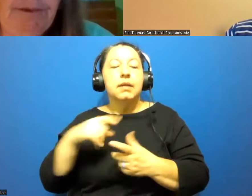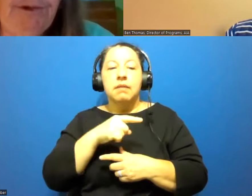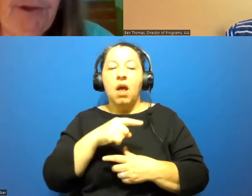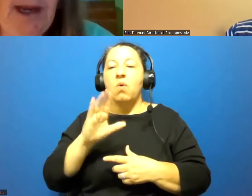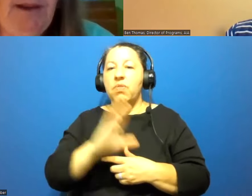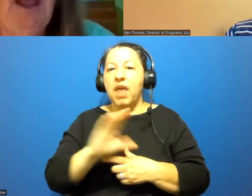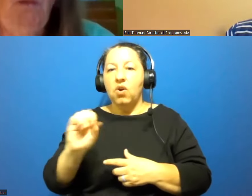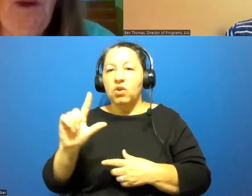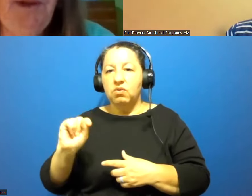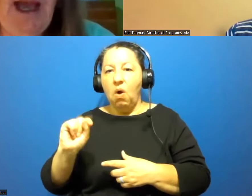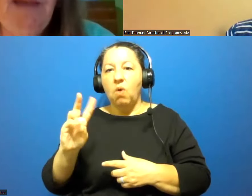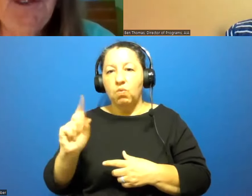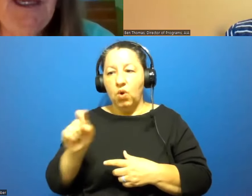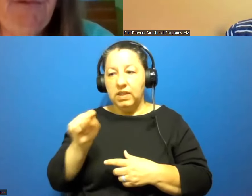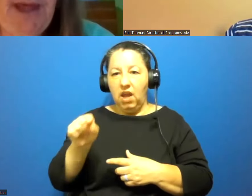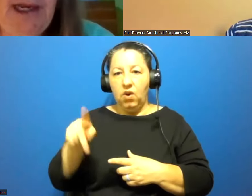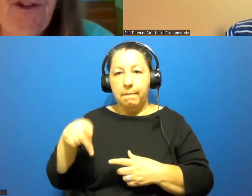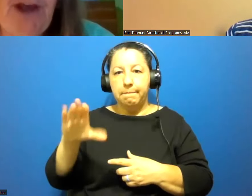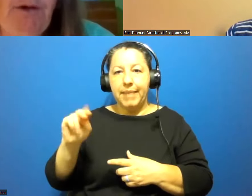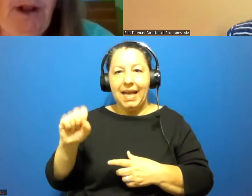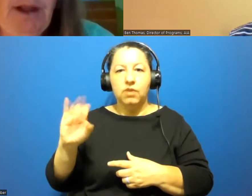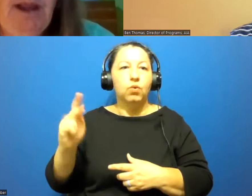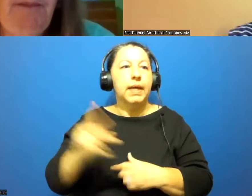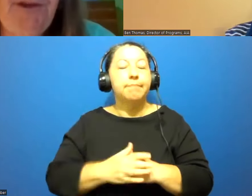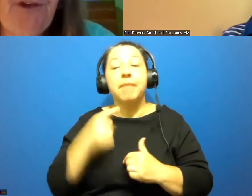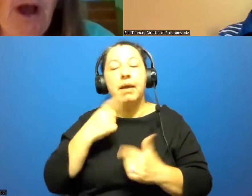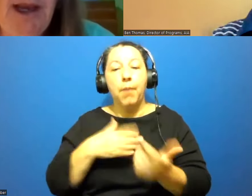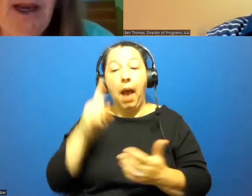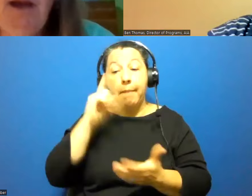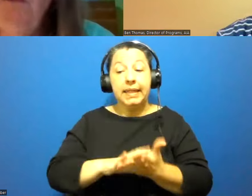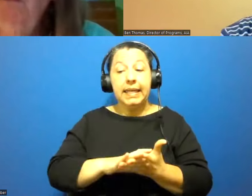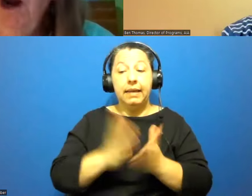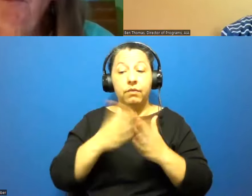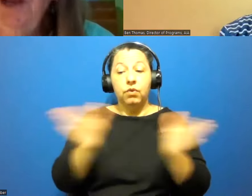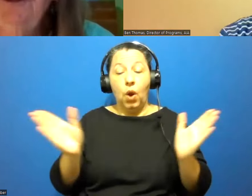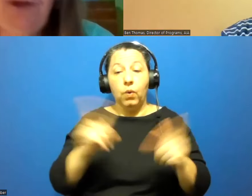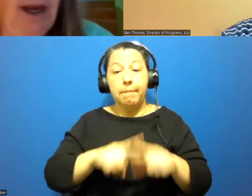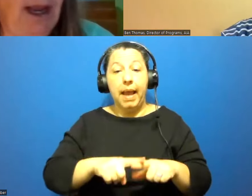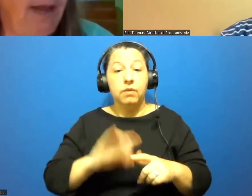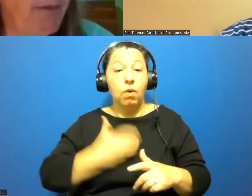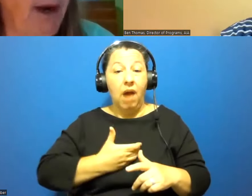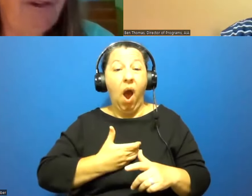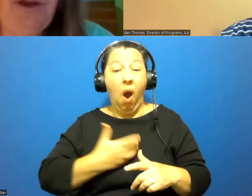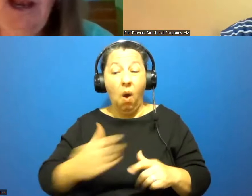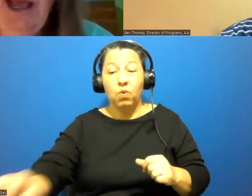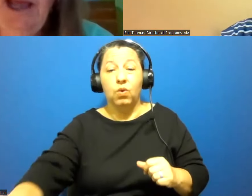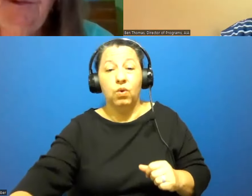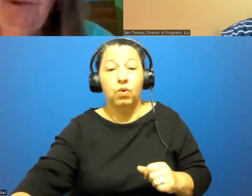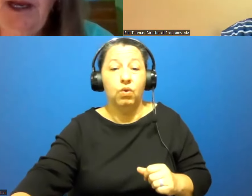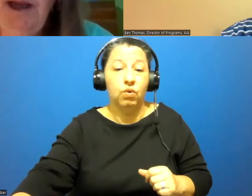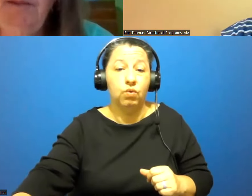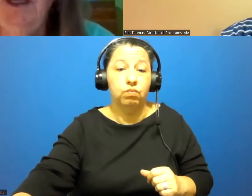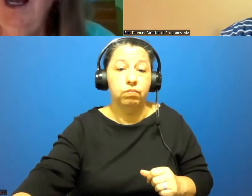I just say, I believe that in general, based on our production and the production